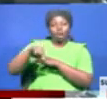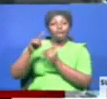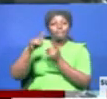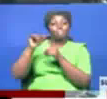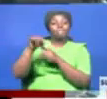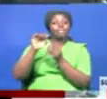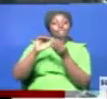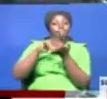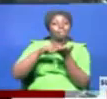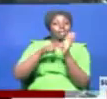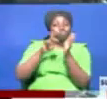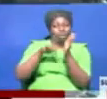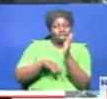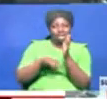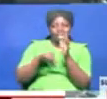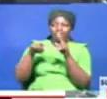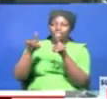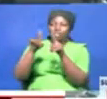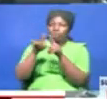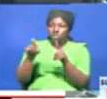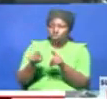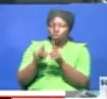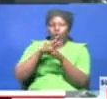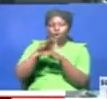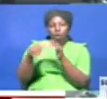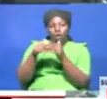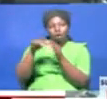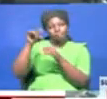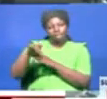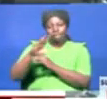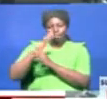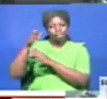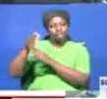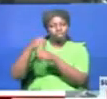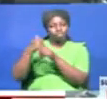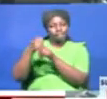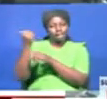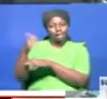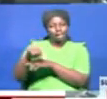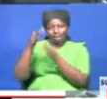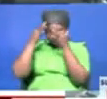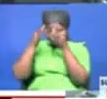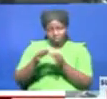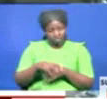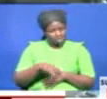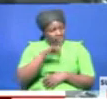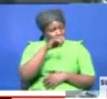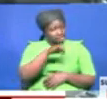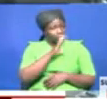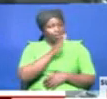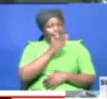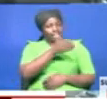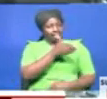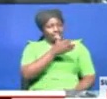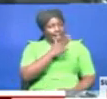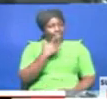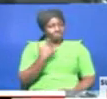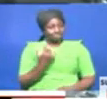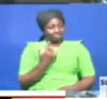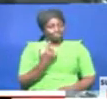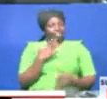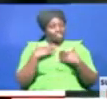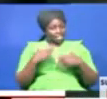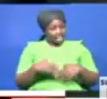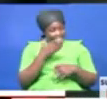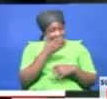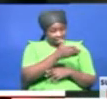that they had all to be present to make any decision. They had to be physically present? All to make, because that